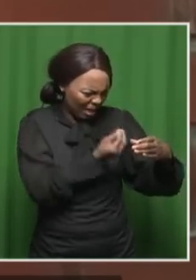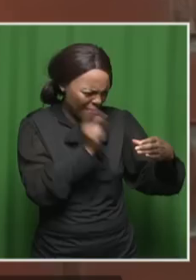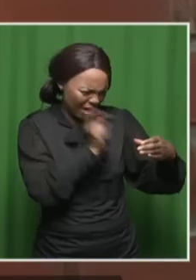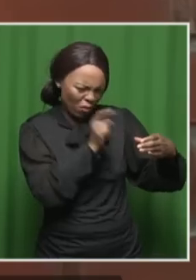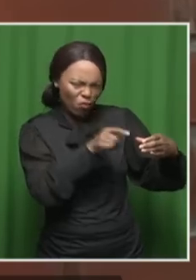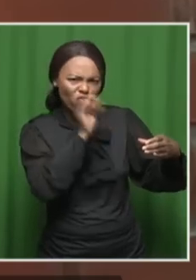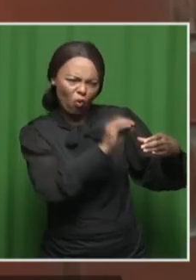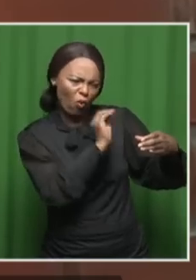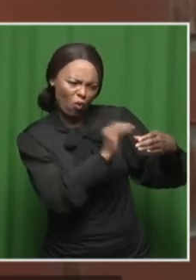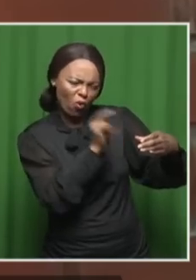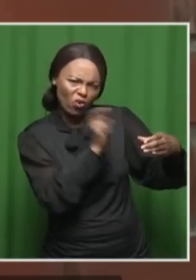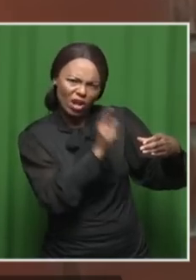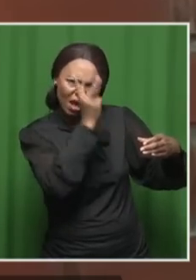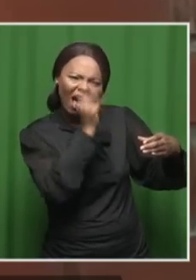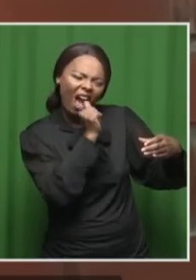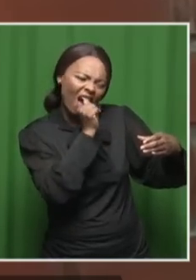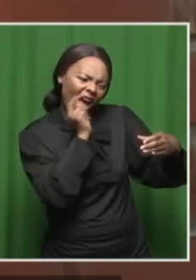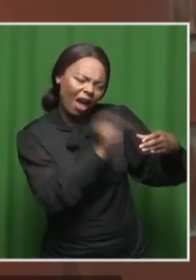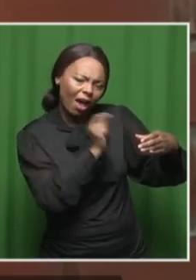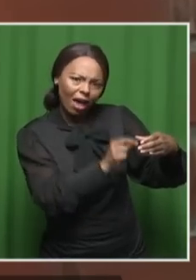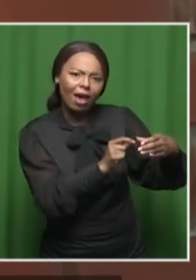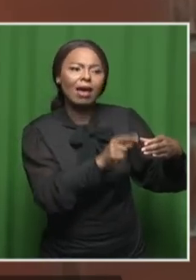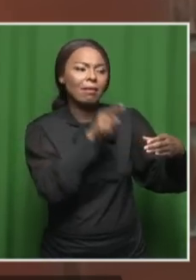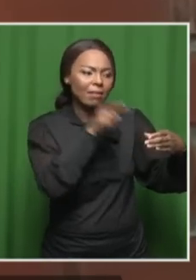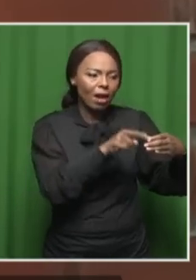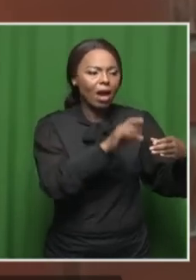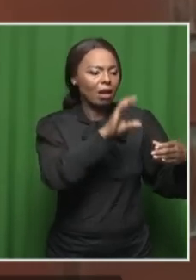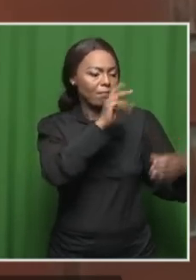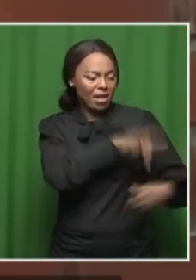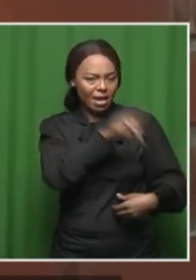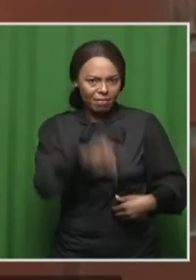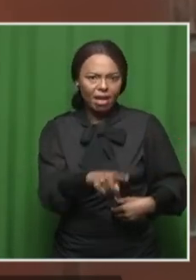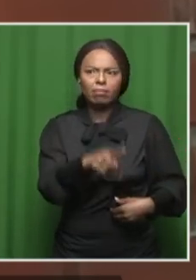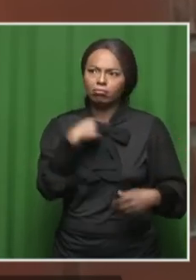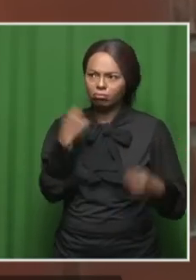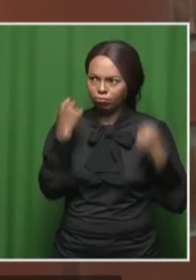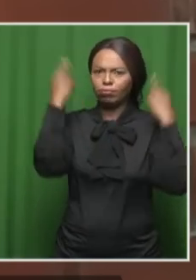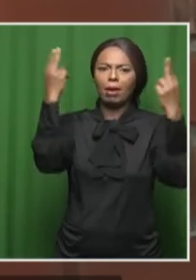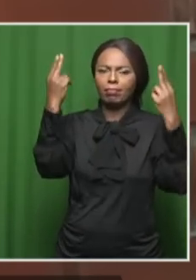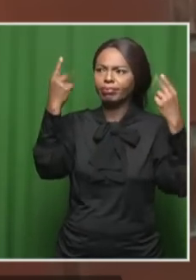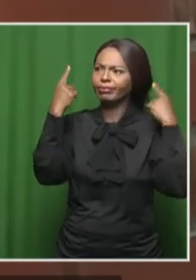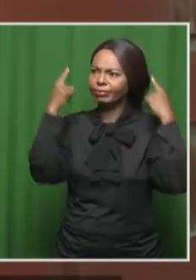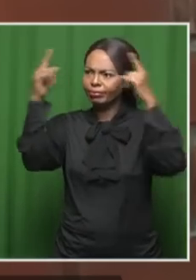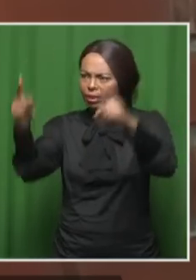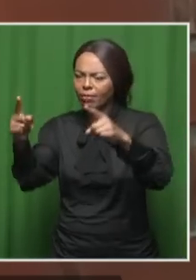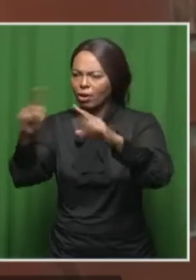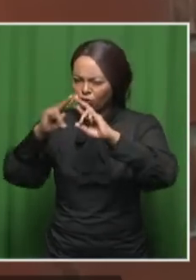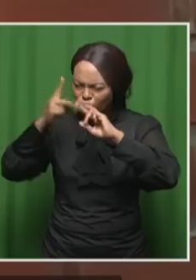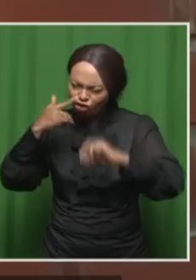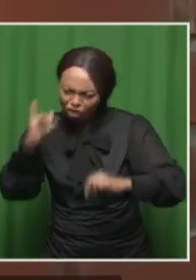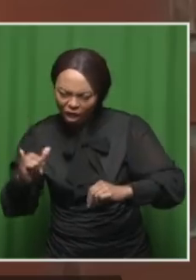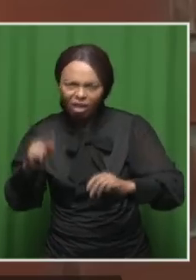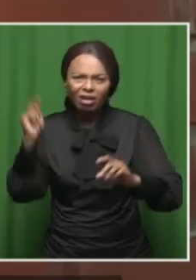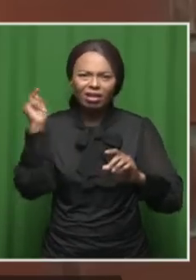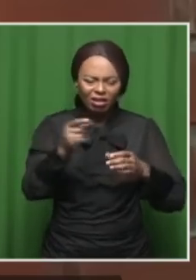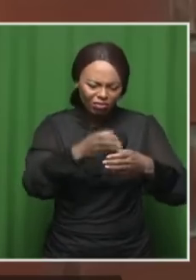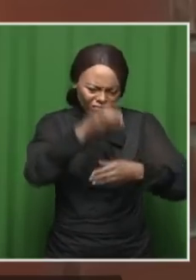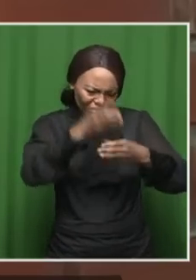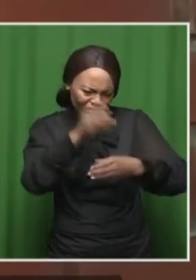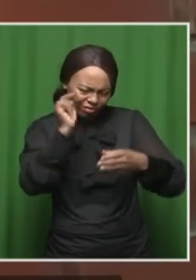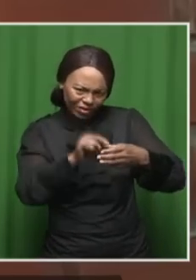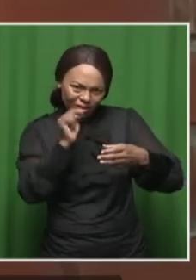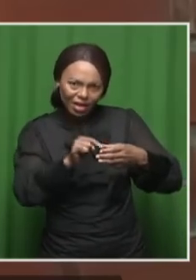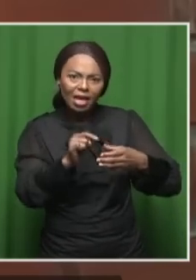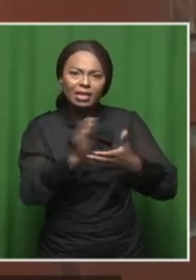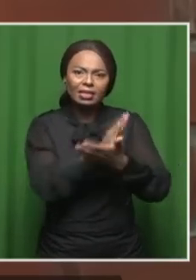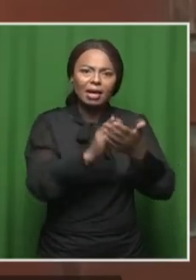say to us, this is what we're picking up, we want to recall. Because the problem about fast-moving goods is that people buy them, sometimes they